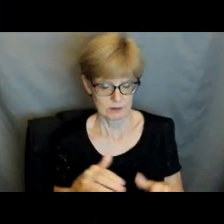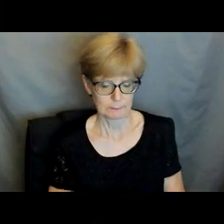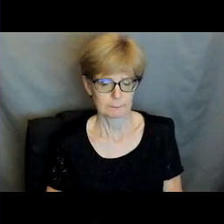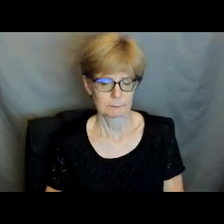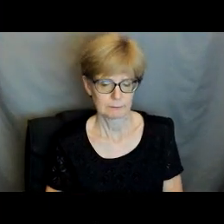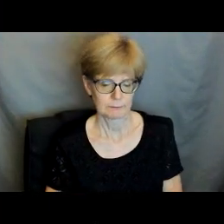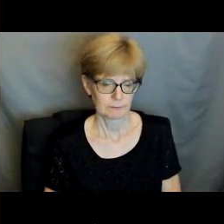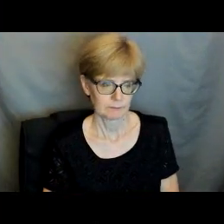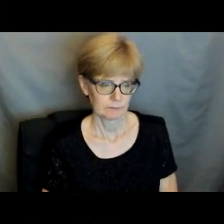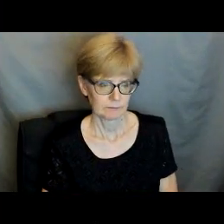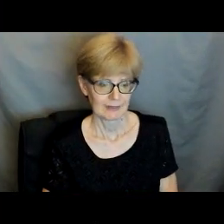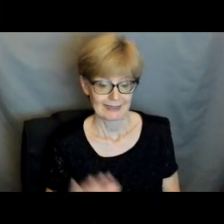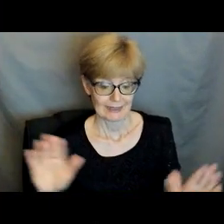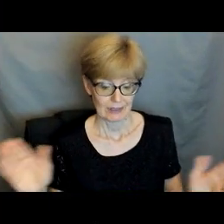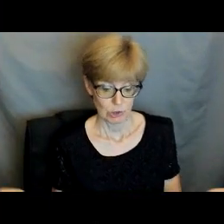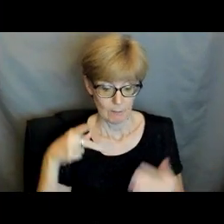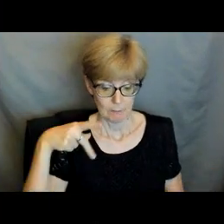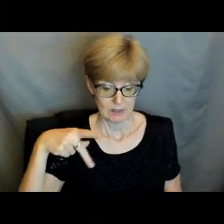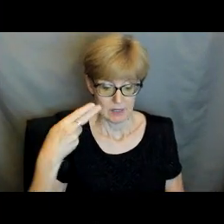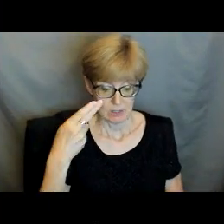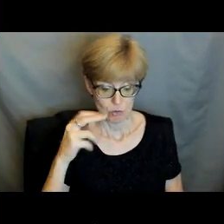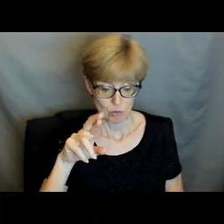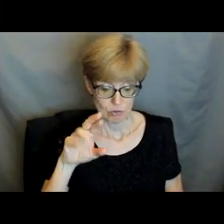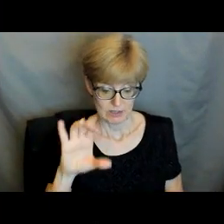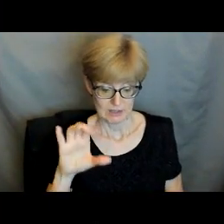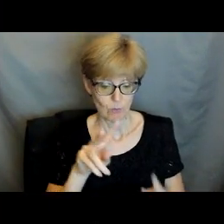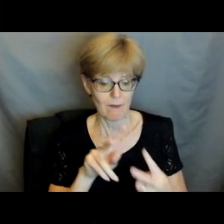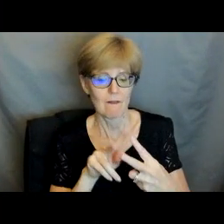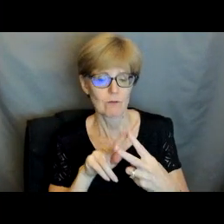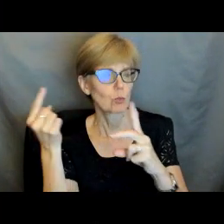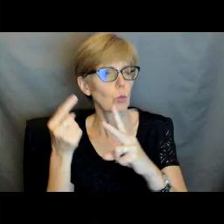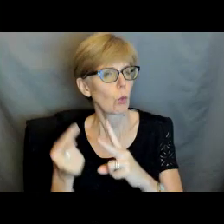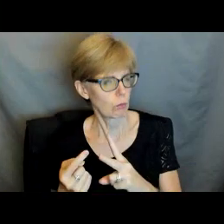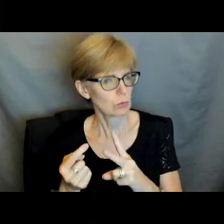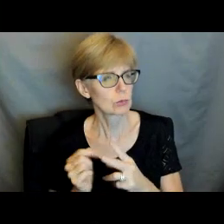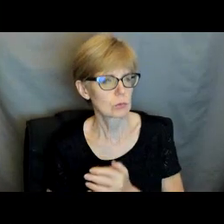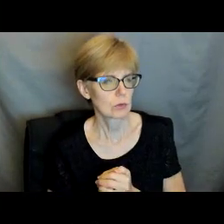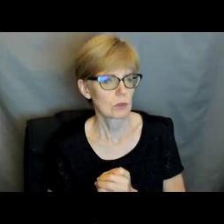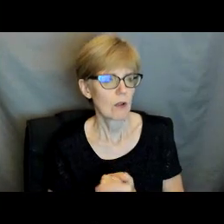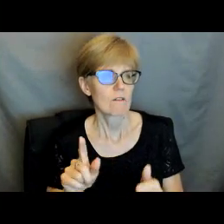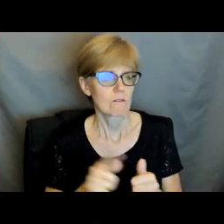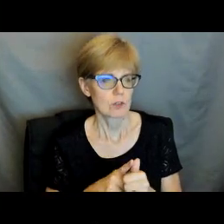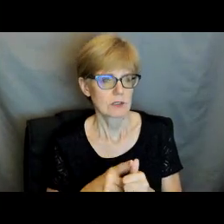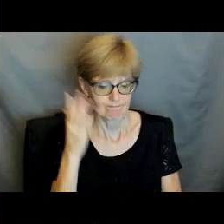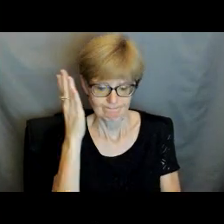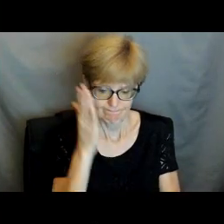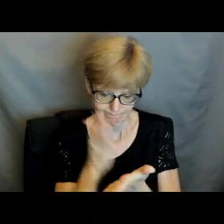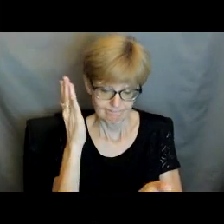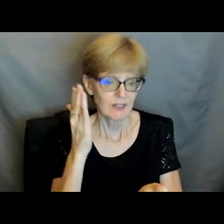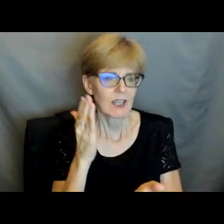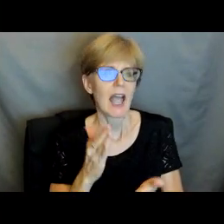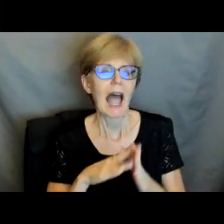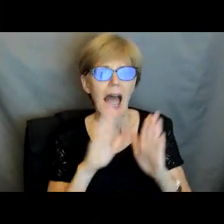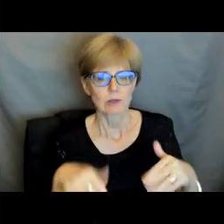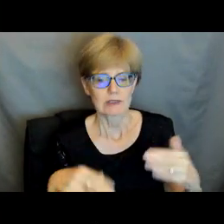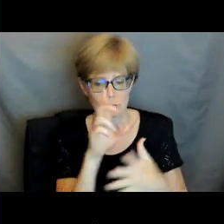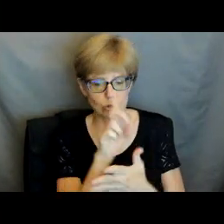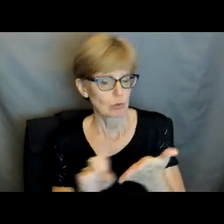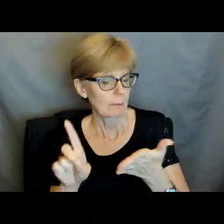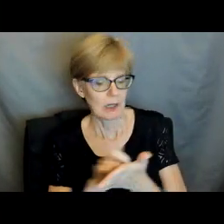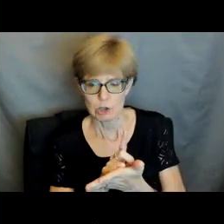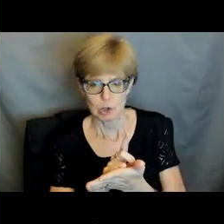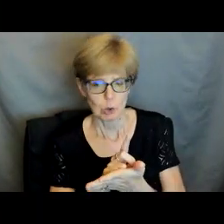At PHRC, we talk about fair housing as having two goals. So the first one, ending housing discrimination, making sure that no one is kept out of